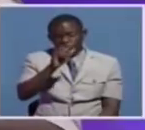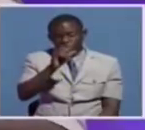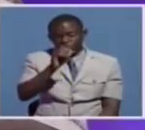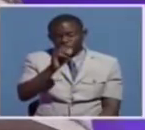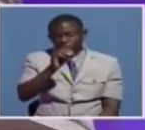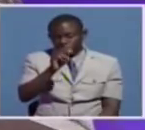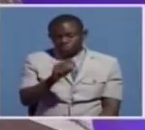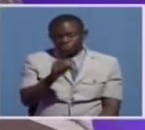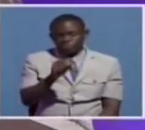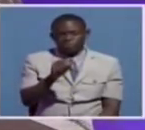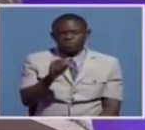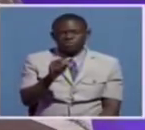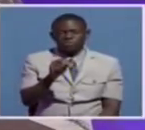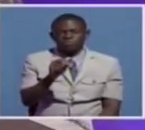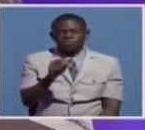in my arms.